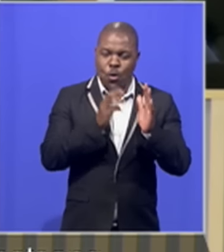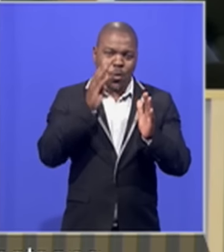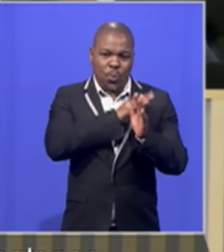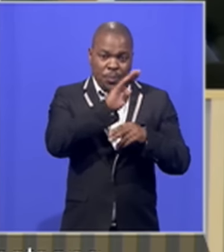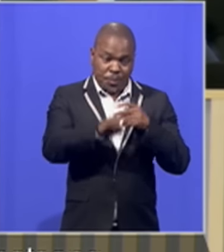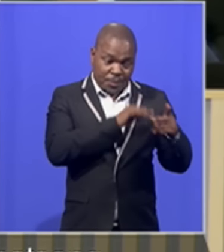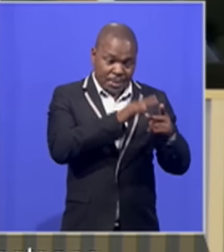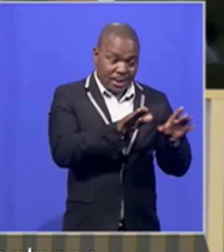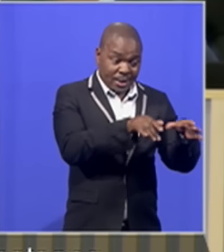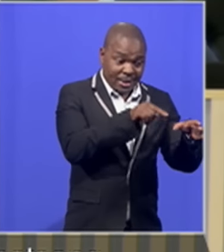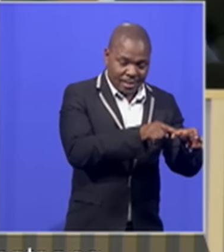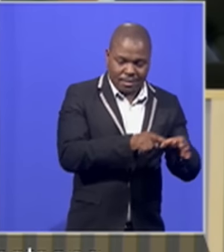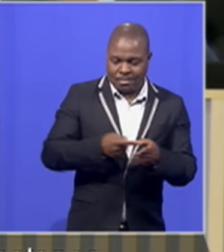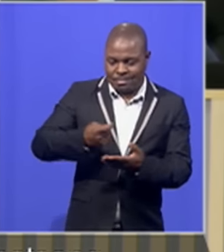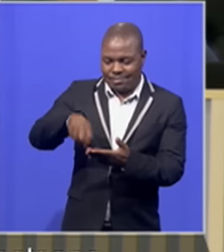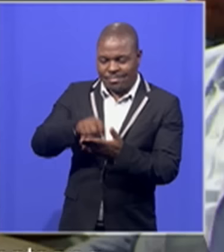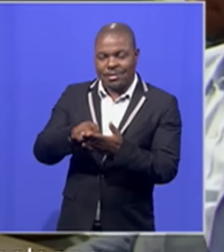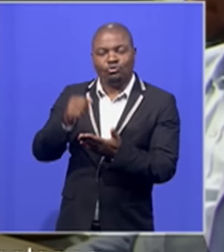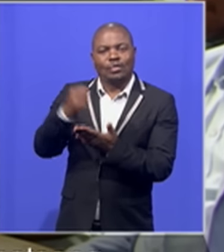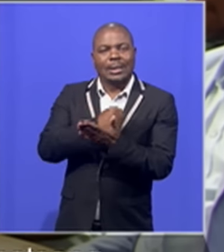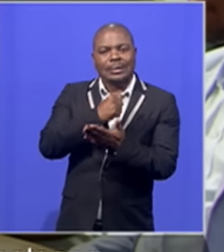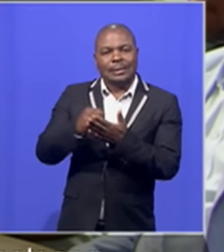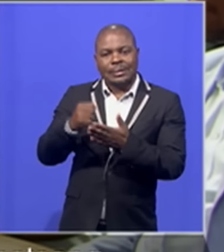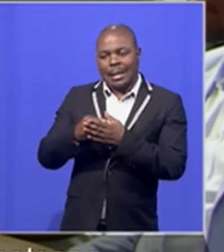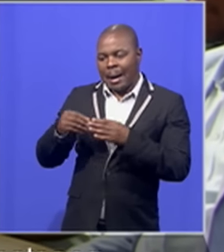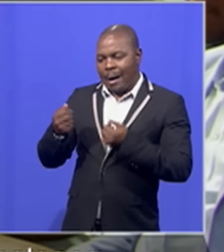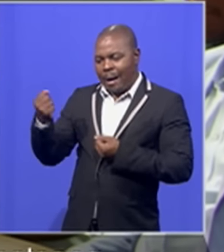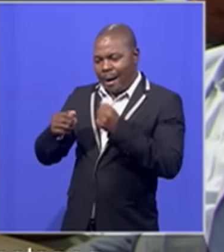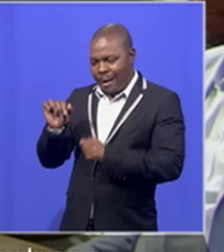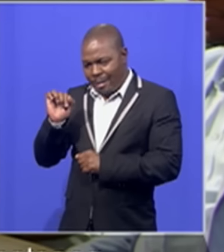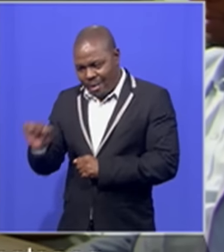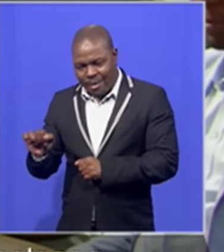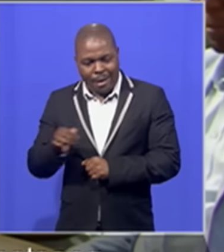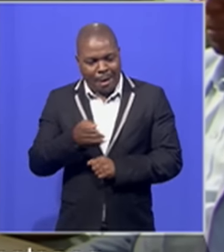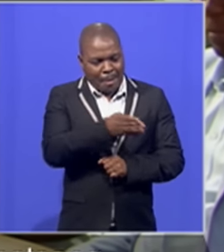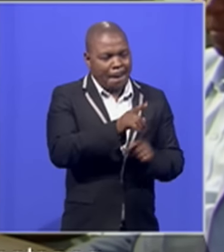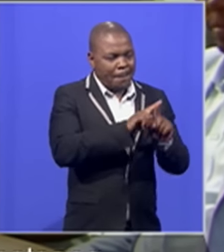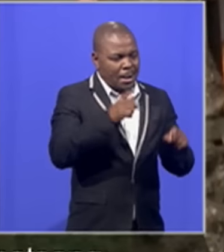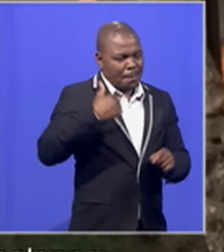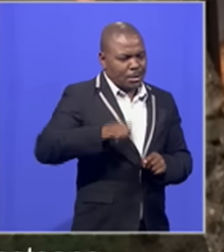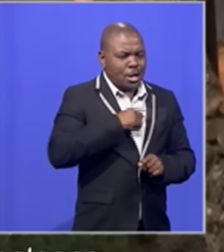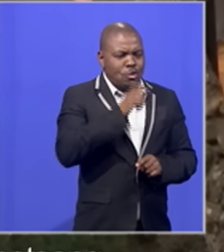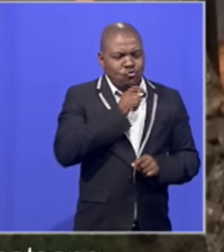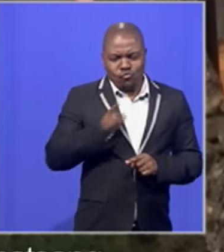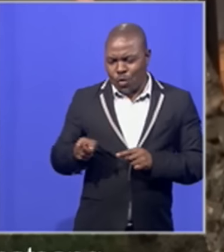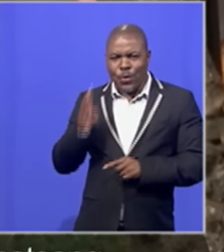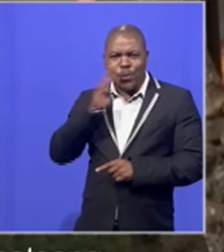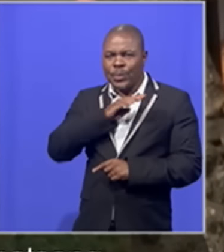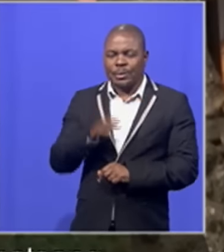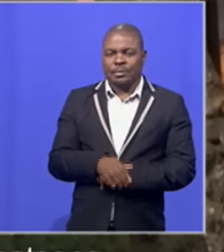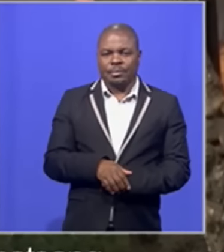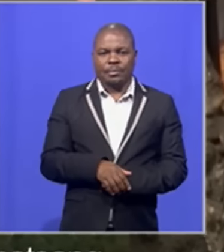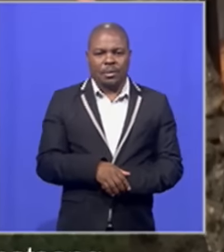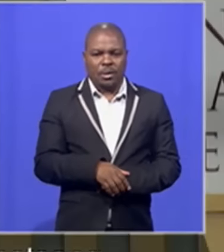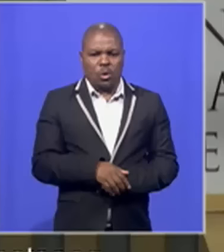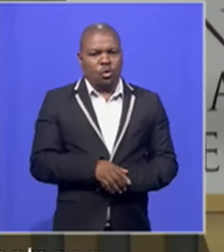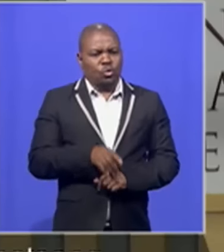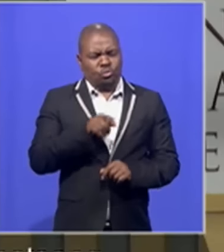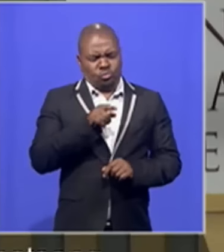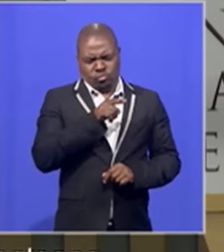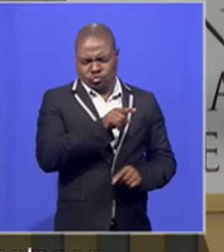setlamo sa ga Matlala mo leineng la ona mme di ne di sa dirisiwe ke mmasepala. You can't willy-nilly